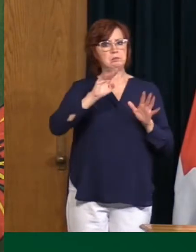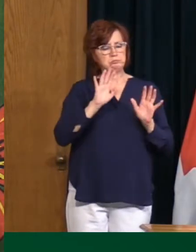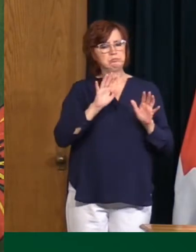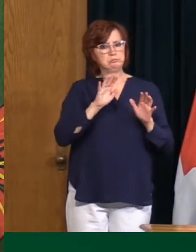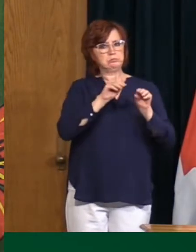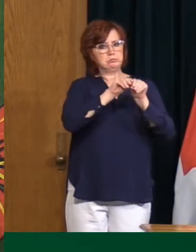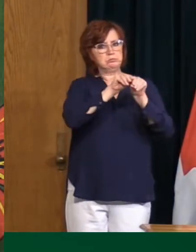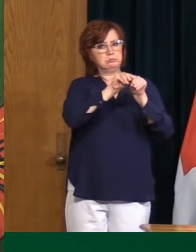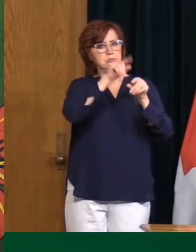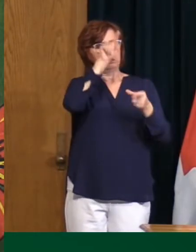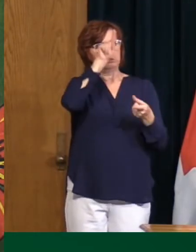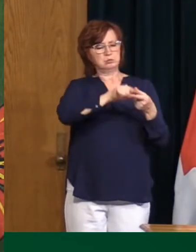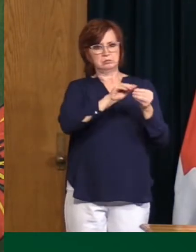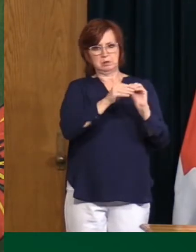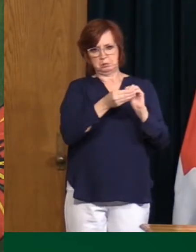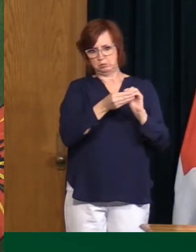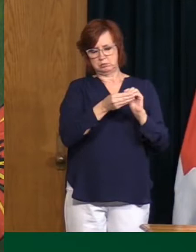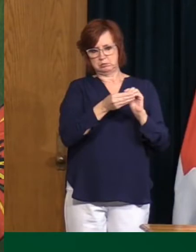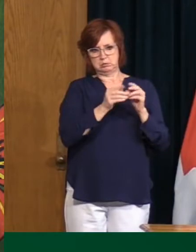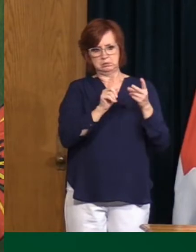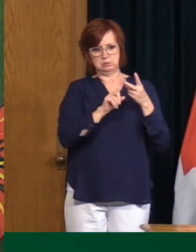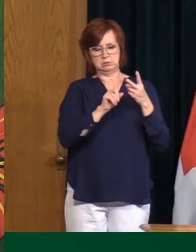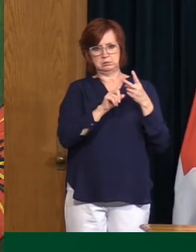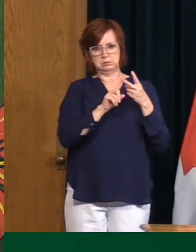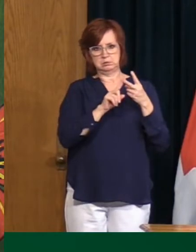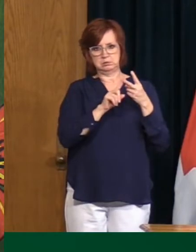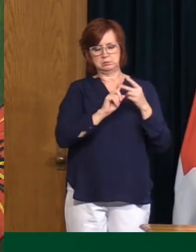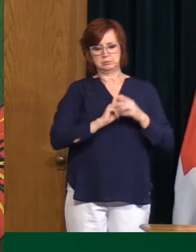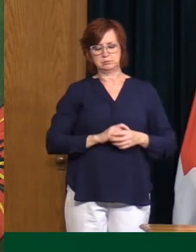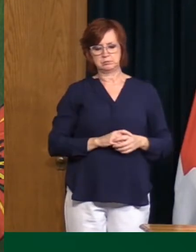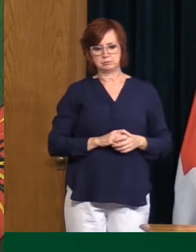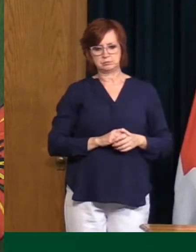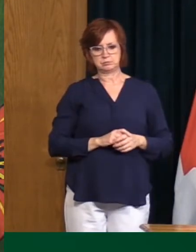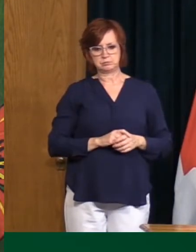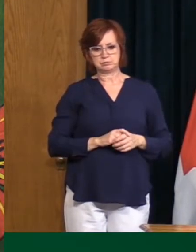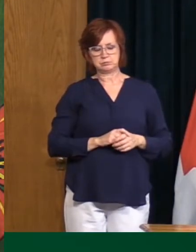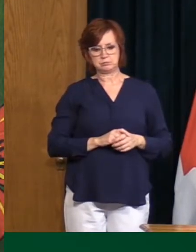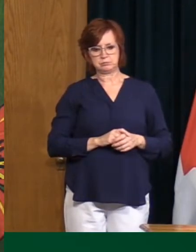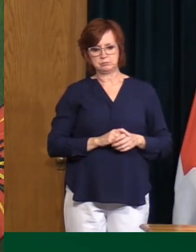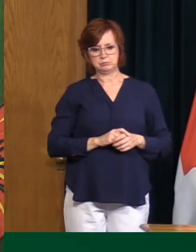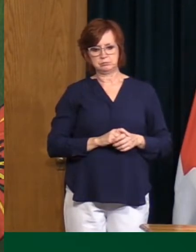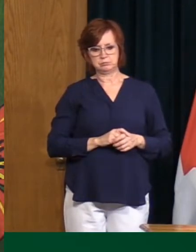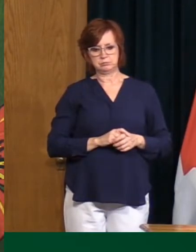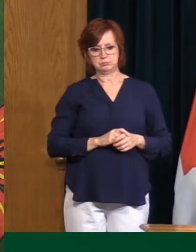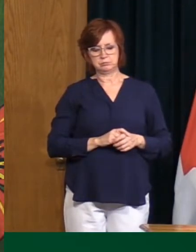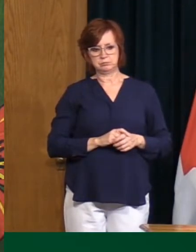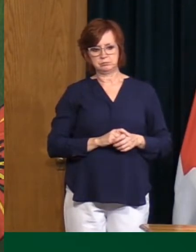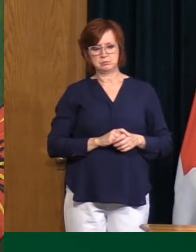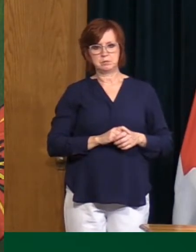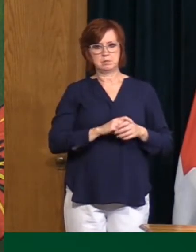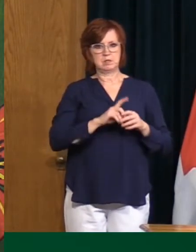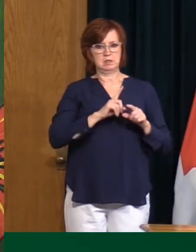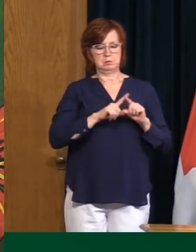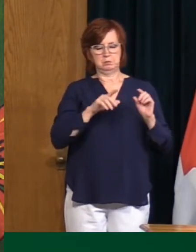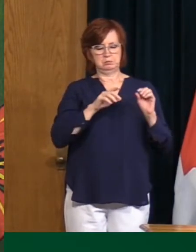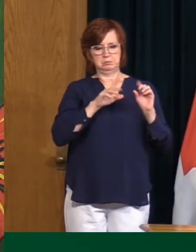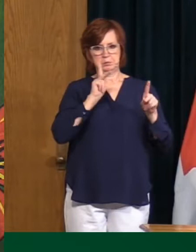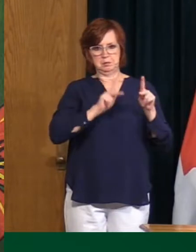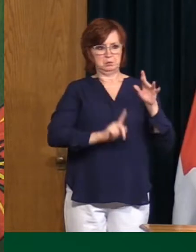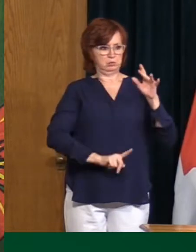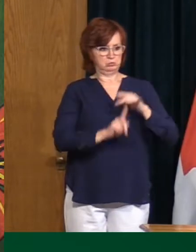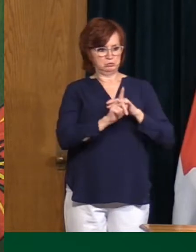the outbreaks because we're not seeing people with symptoms show up, even though we have probably one of the broadest symptom